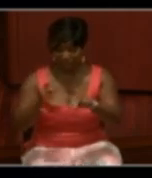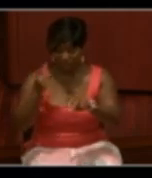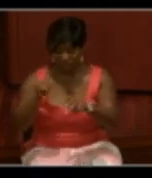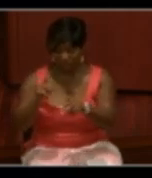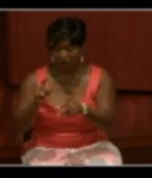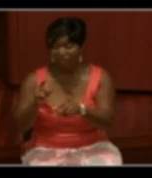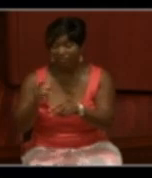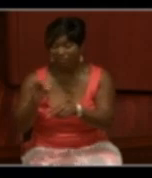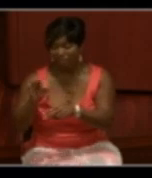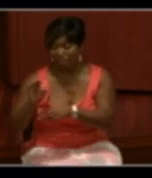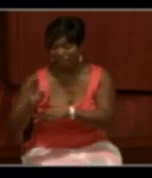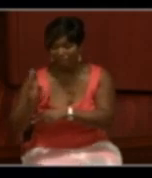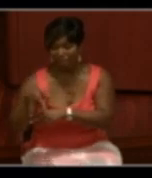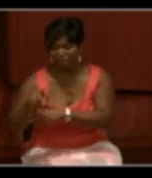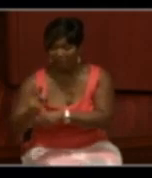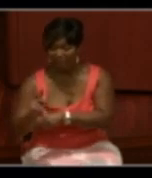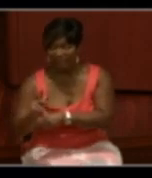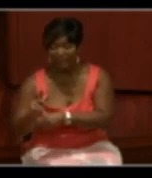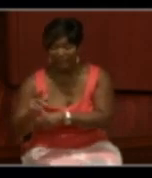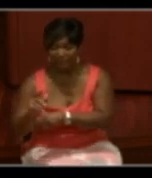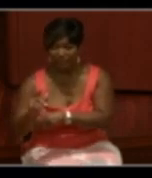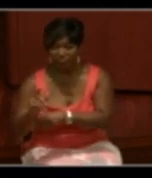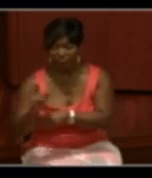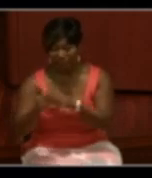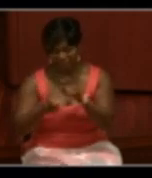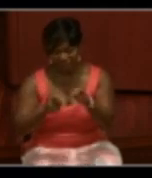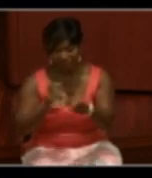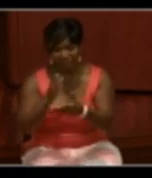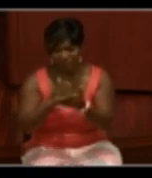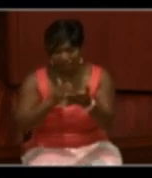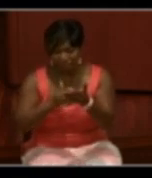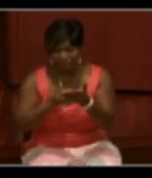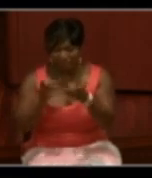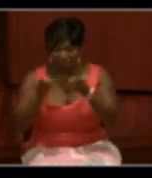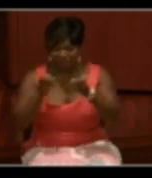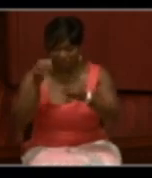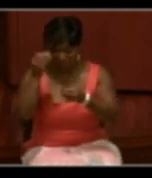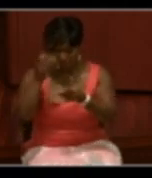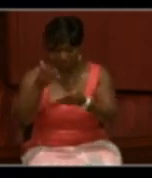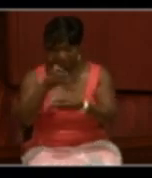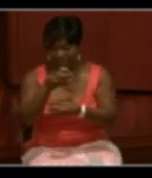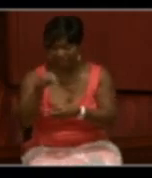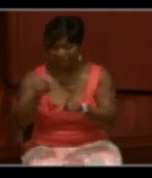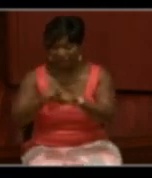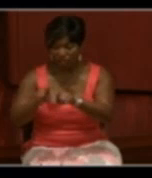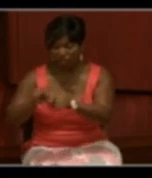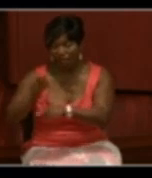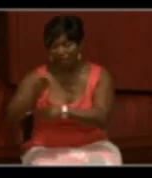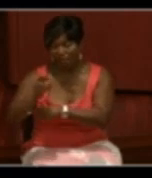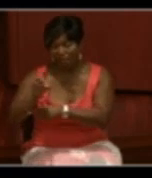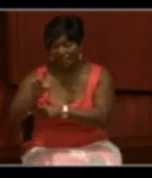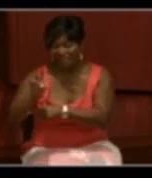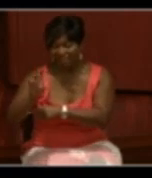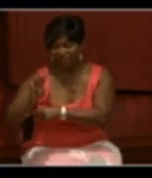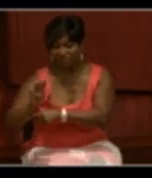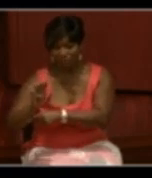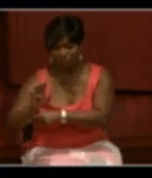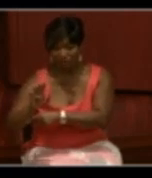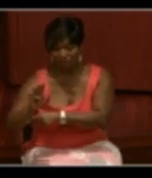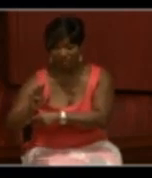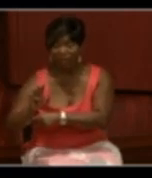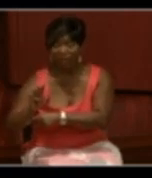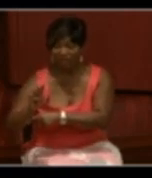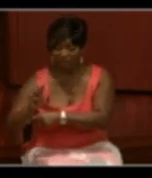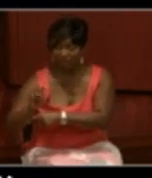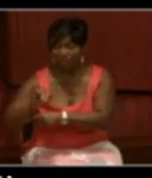Bank, gives some of the administrative information. And M874, Journal of the Board of Trustees and Minutes